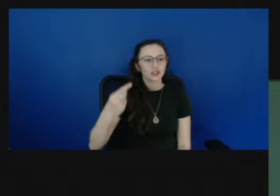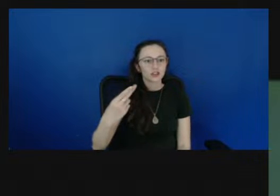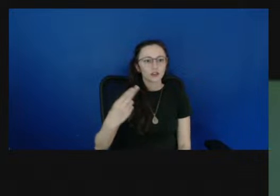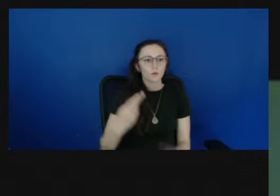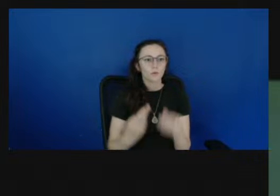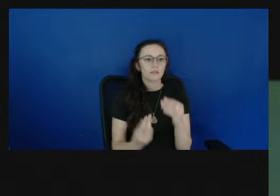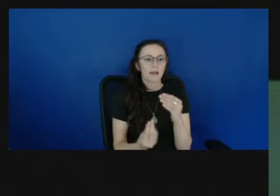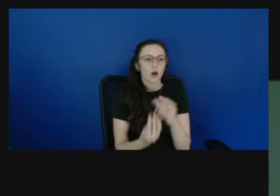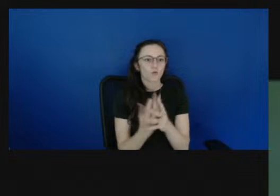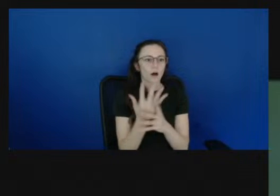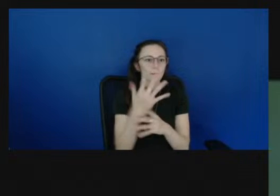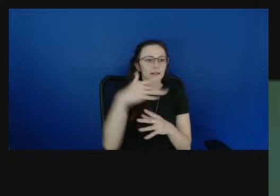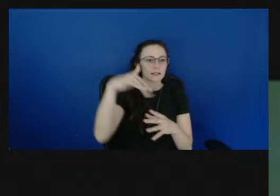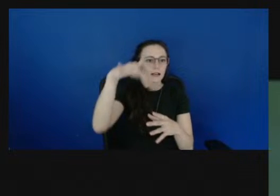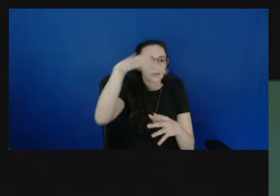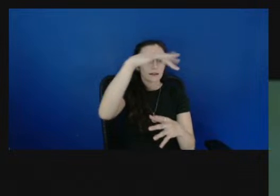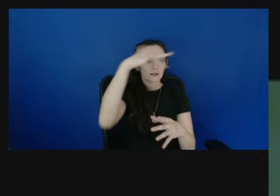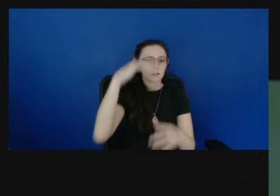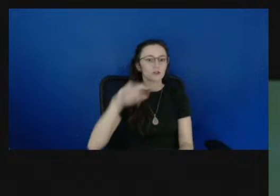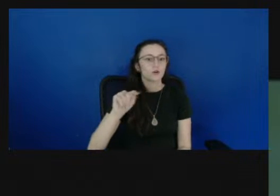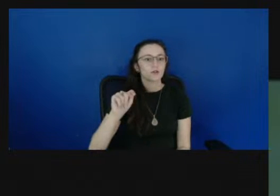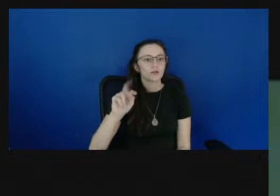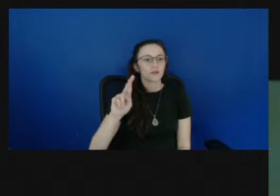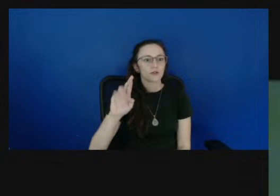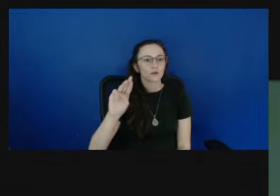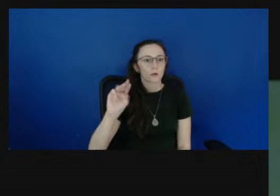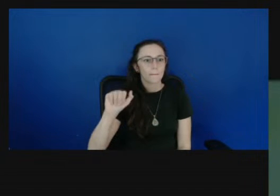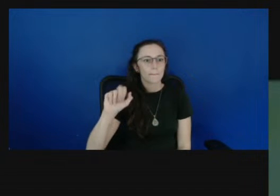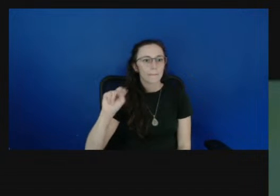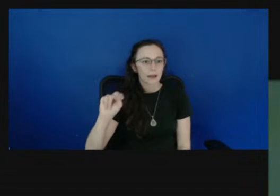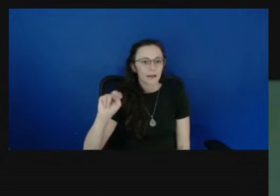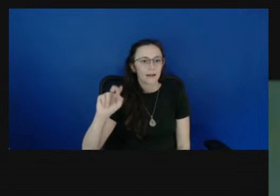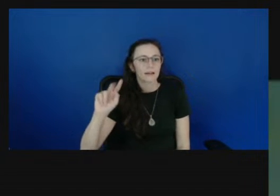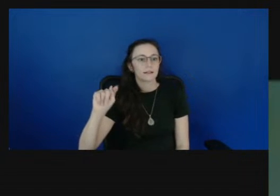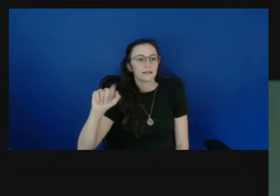the day was fine, no rain.